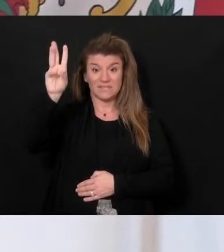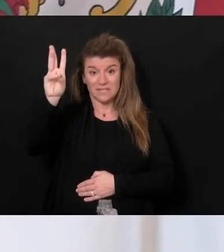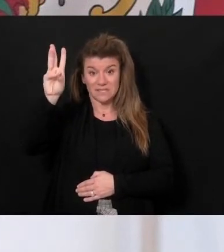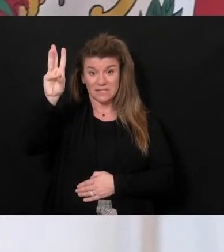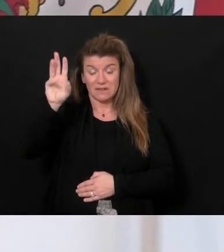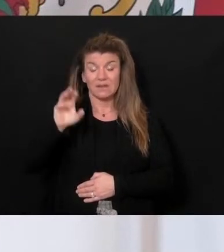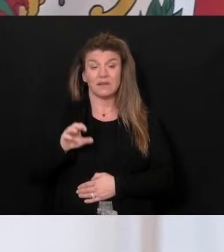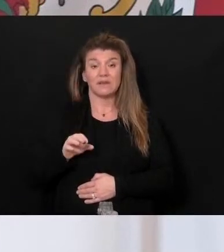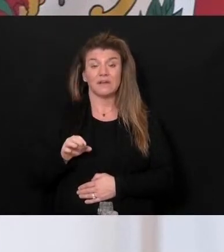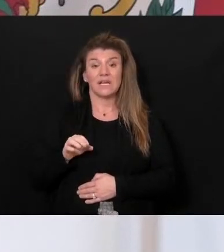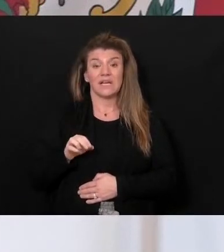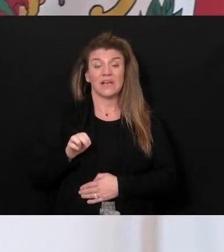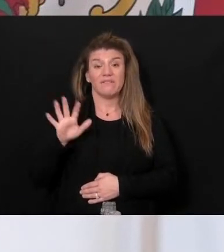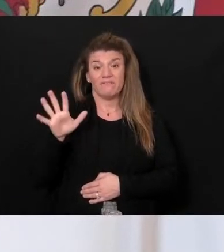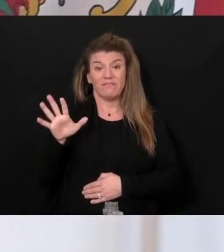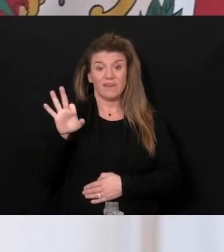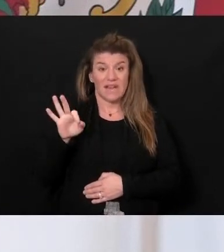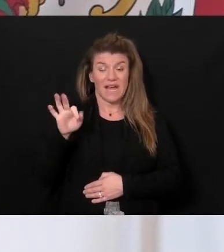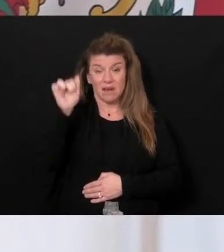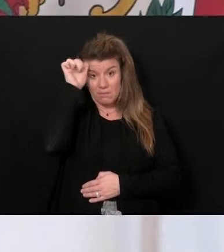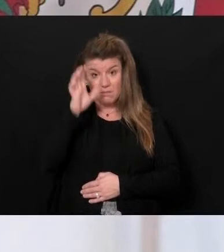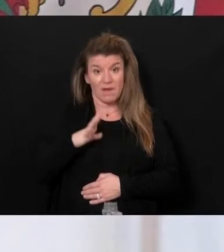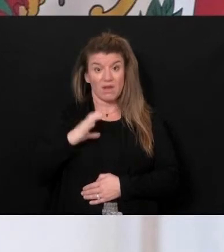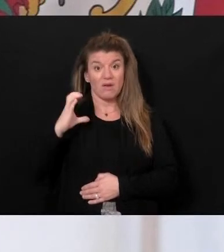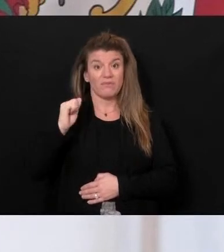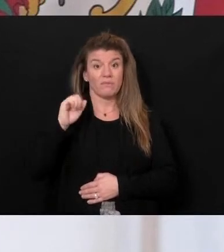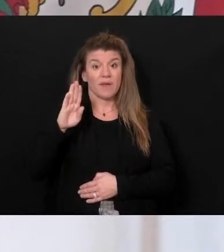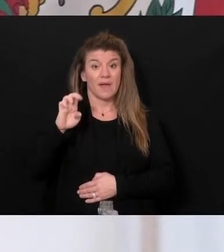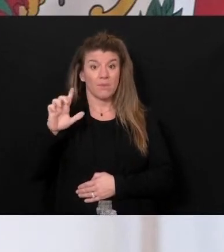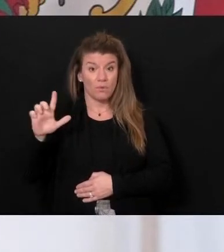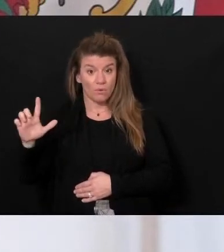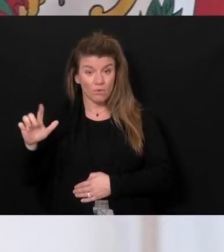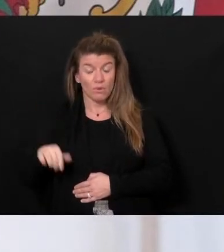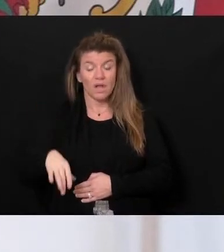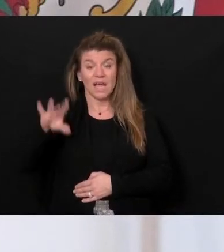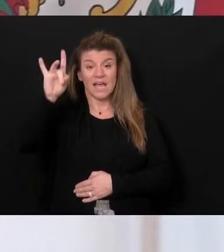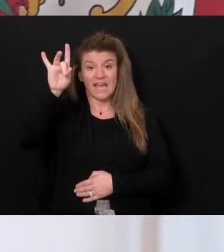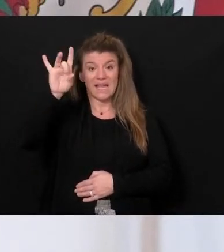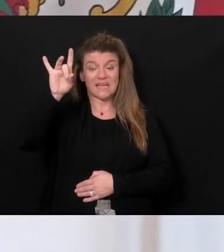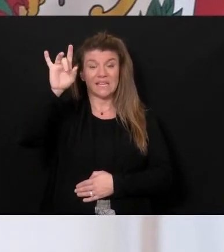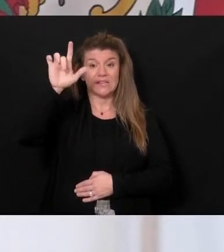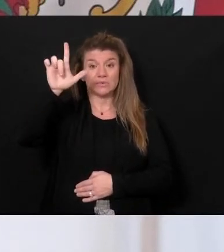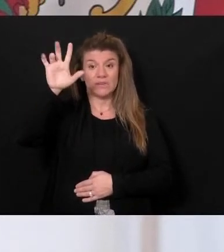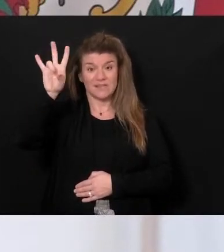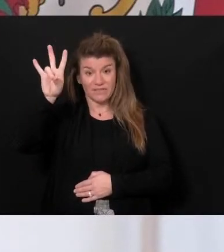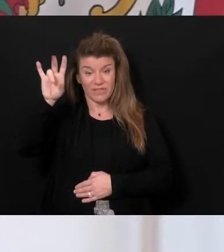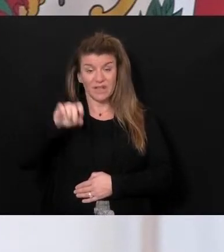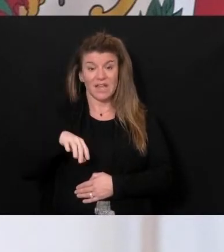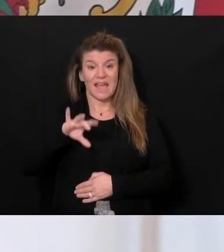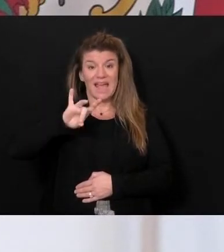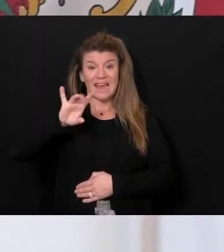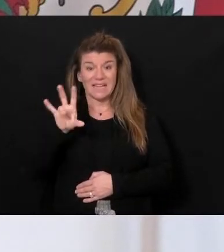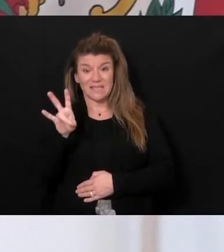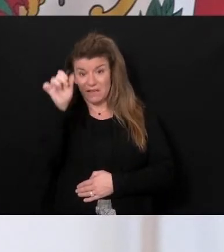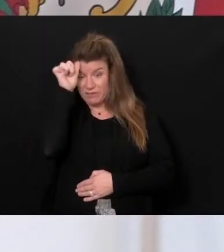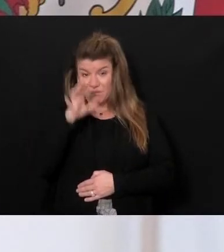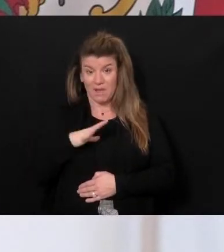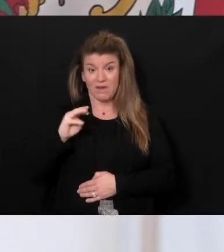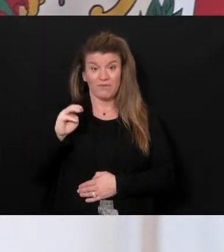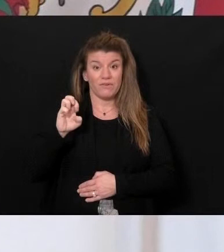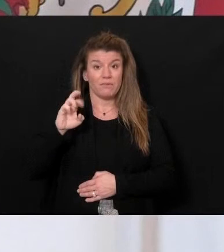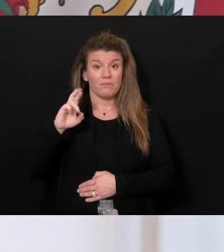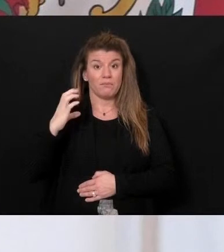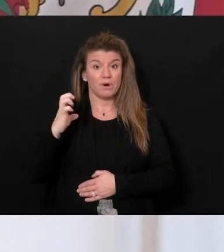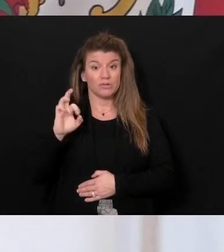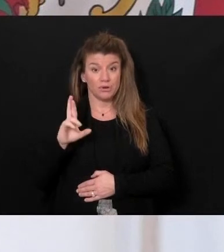death, a 59-year-old male from Cabell County. Our 1,827th death, an 87-year-old male from Mercer